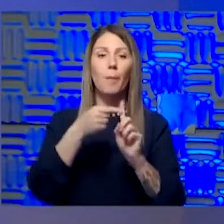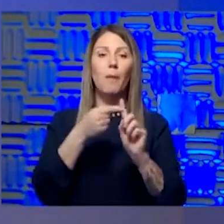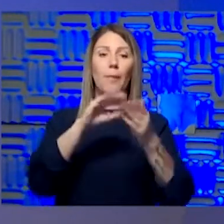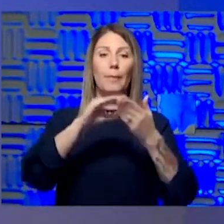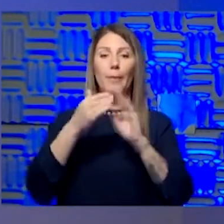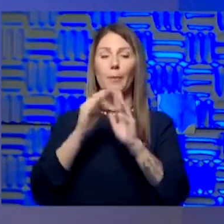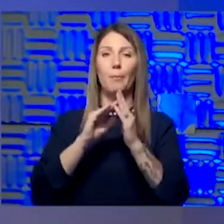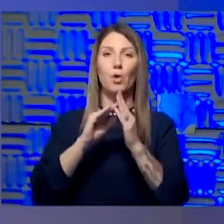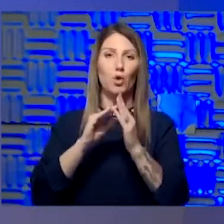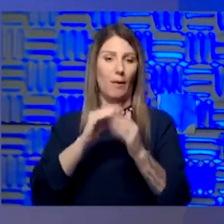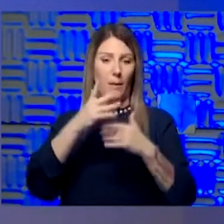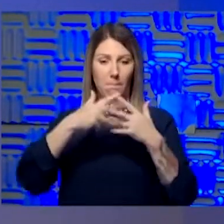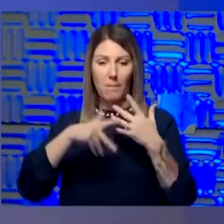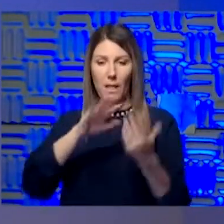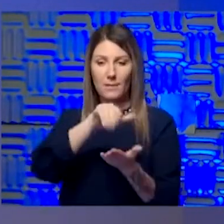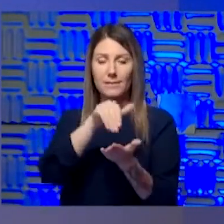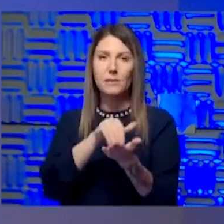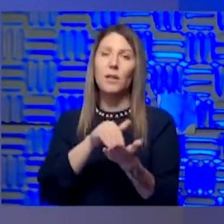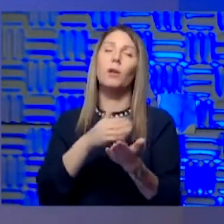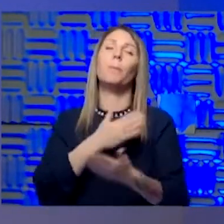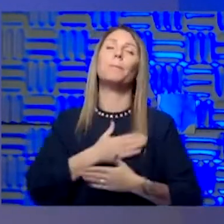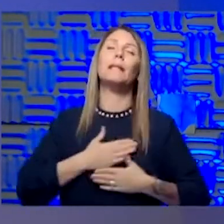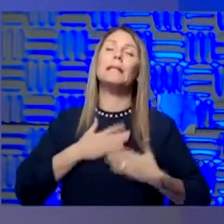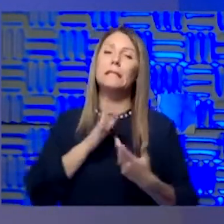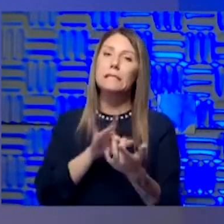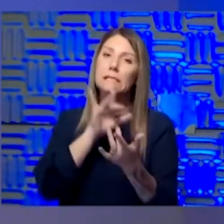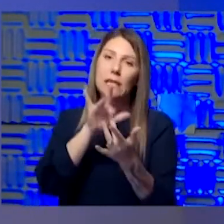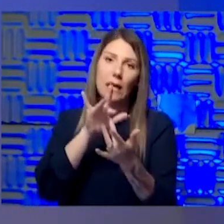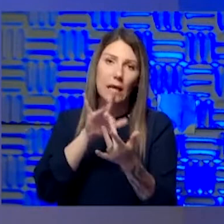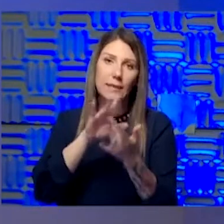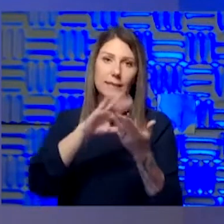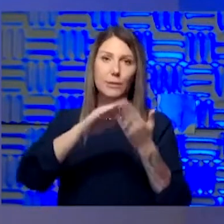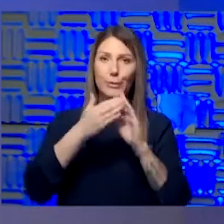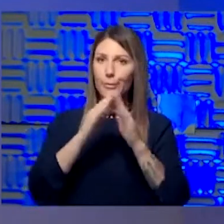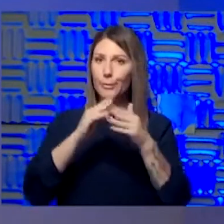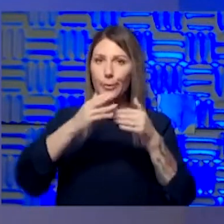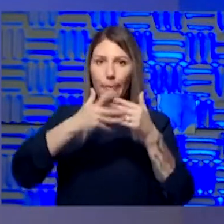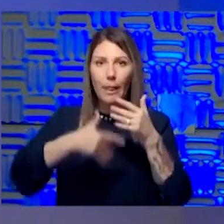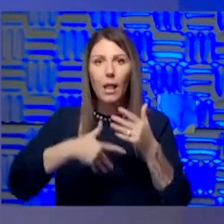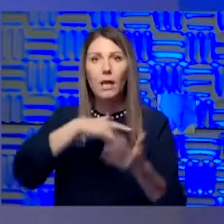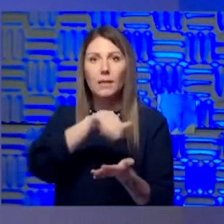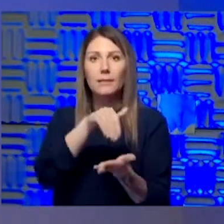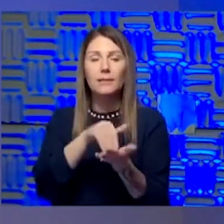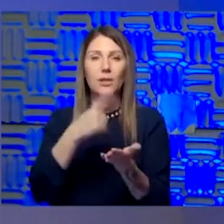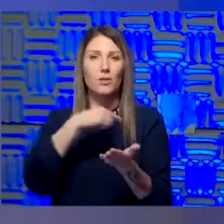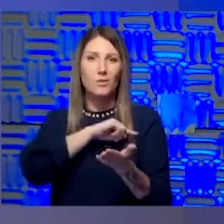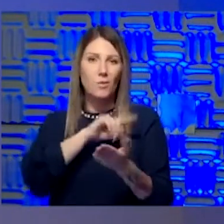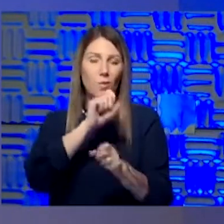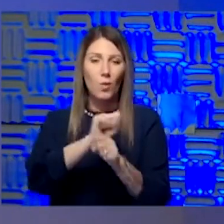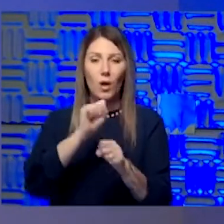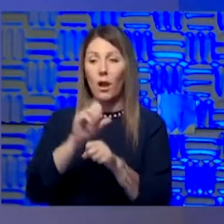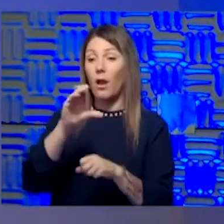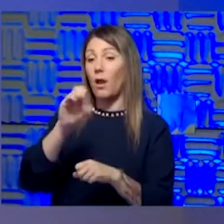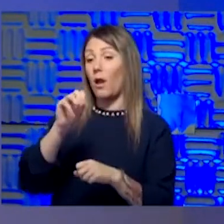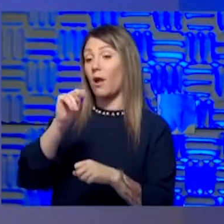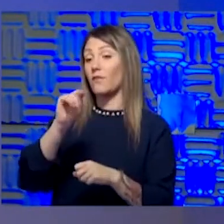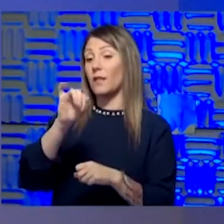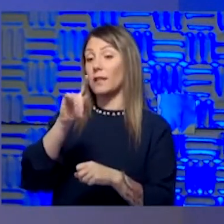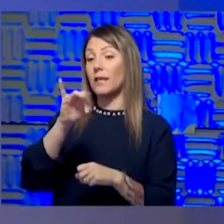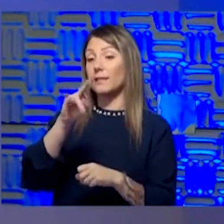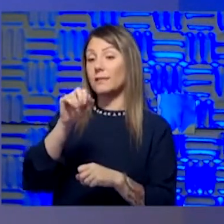a recovered patient, please contact Community Blood Center because we are working on convalescent sera